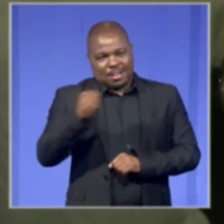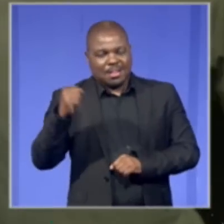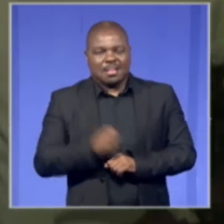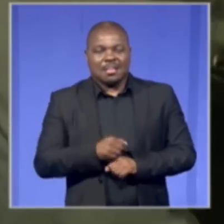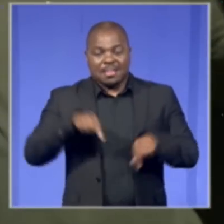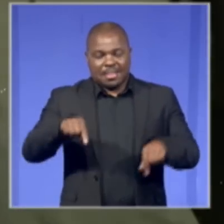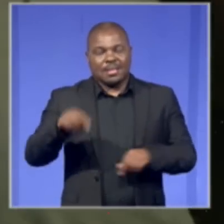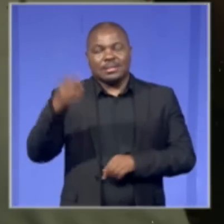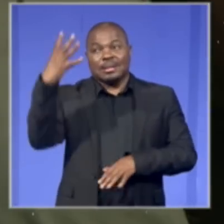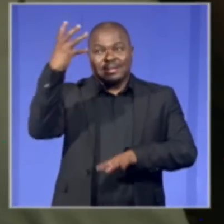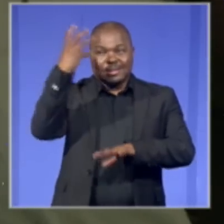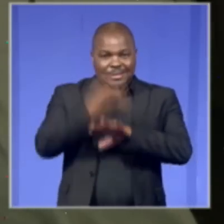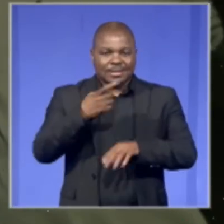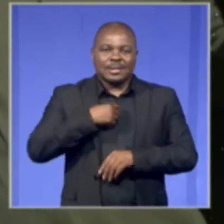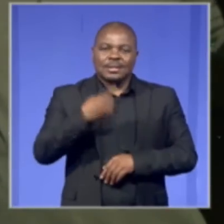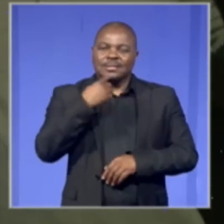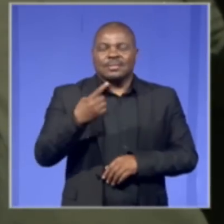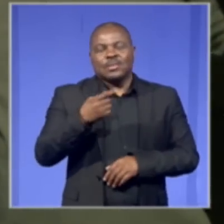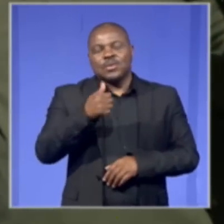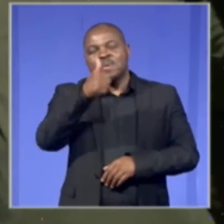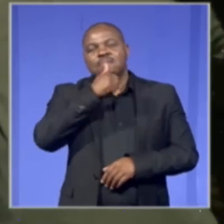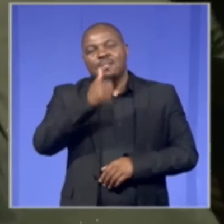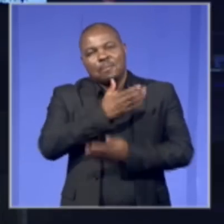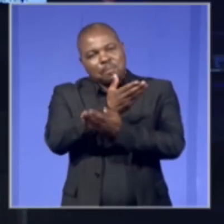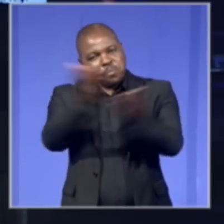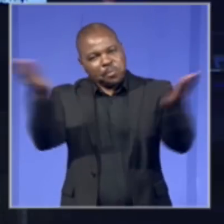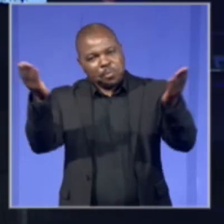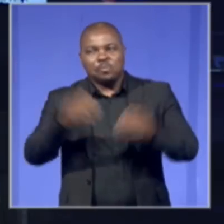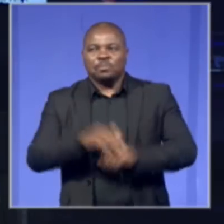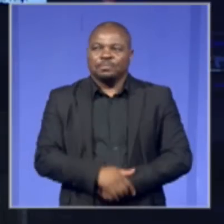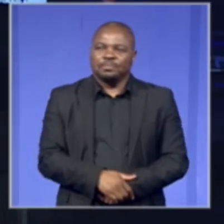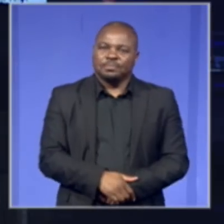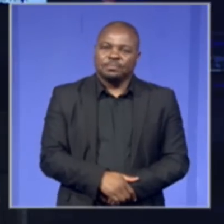ra re ba gaetsho masego le matlhogonolo